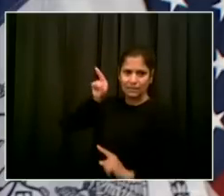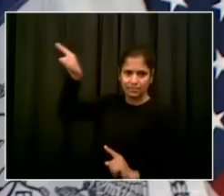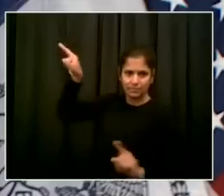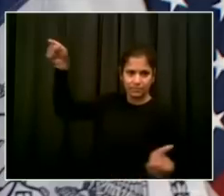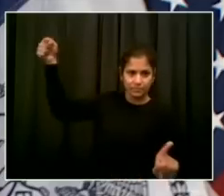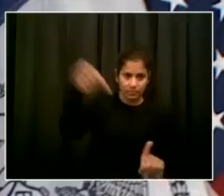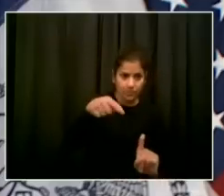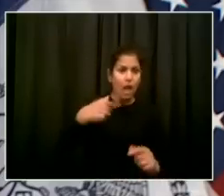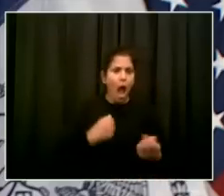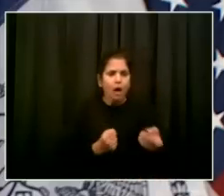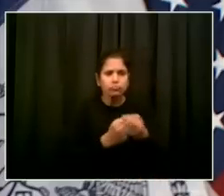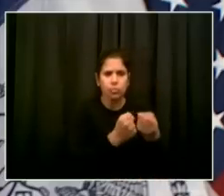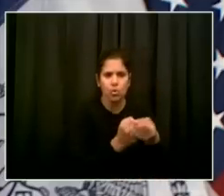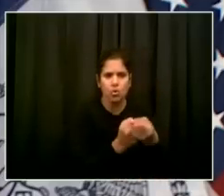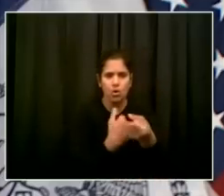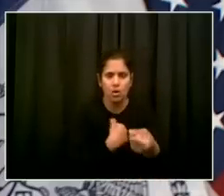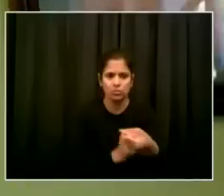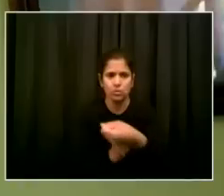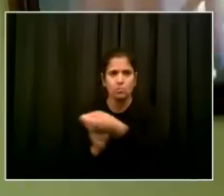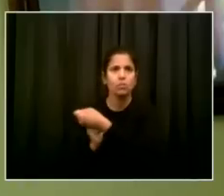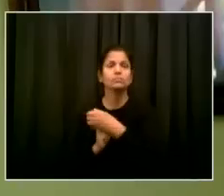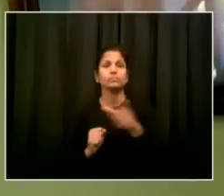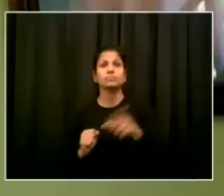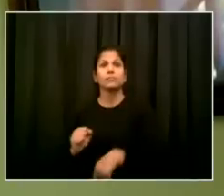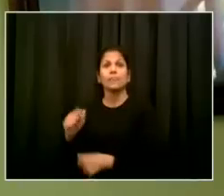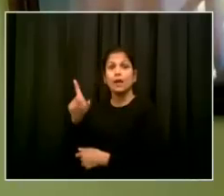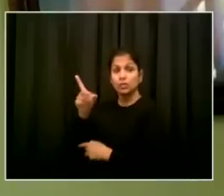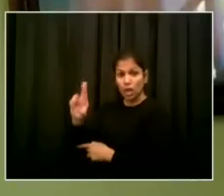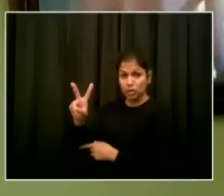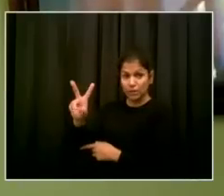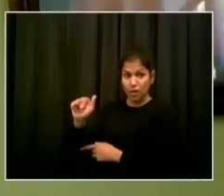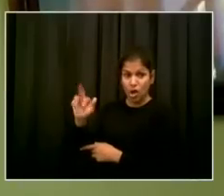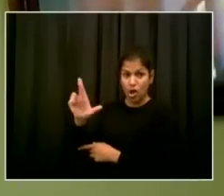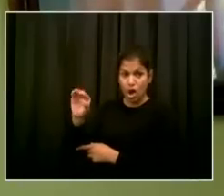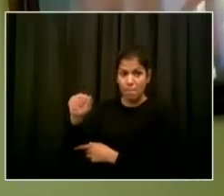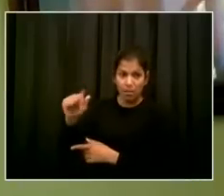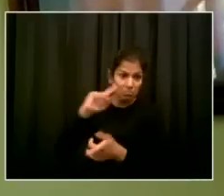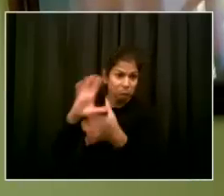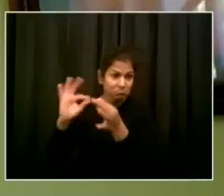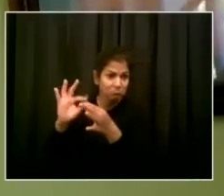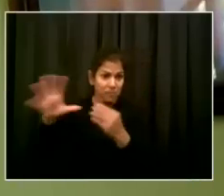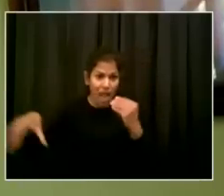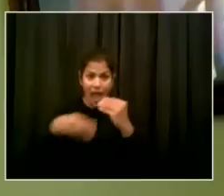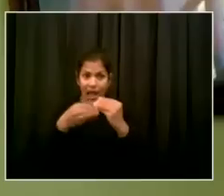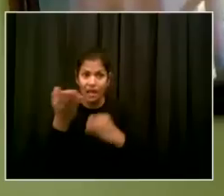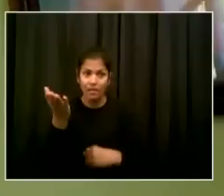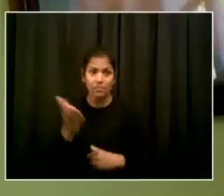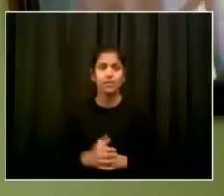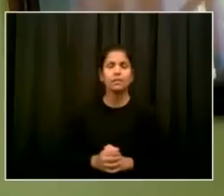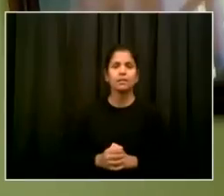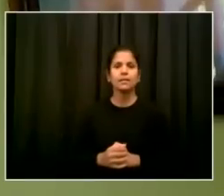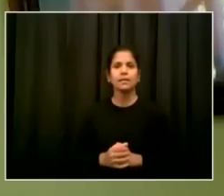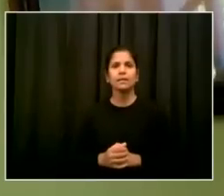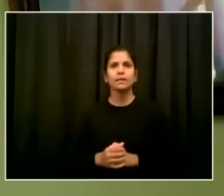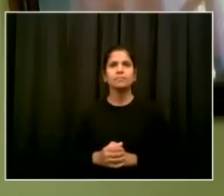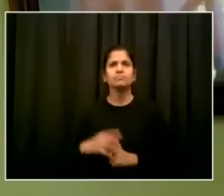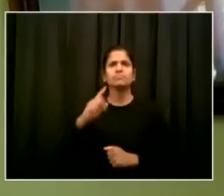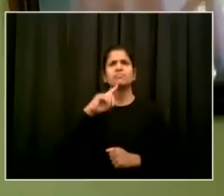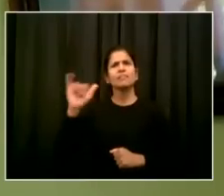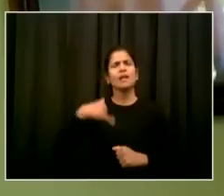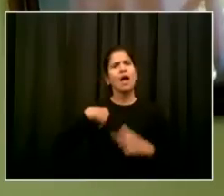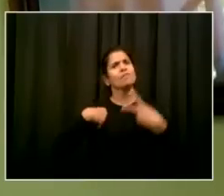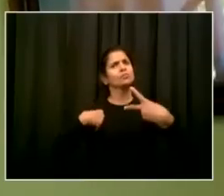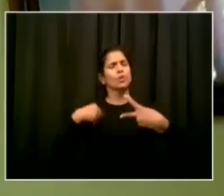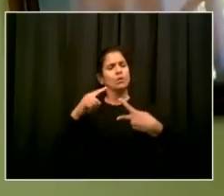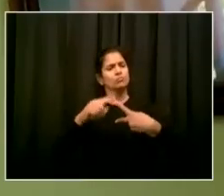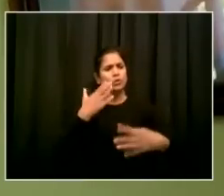I'll make one or two quick points and then maybe pass it over to Commissioner Choksi. You're absolutely correct that our nursing homes